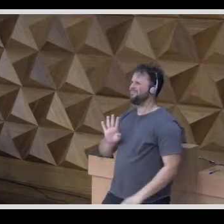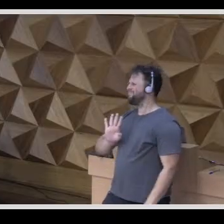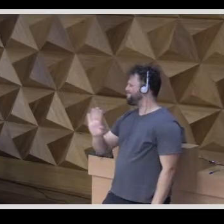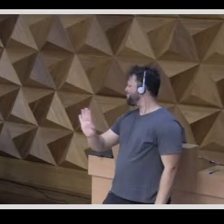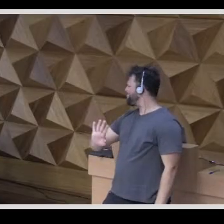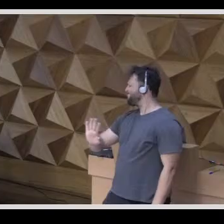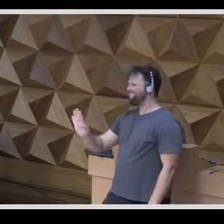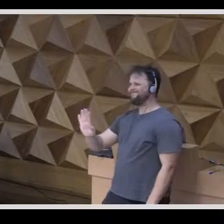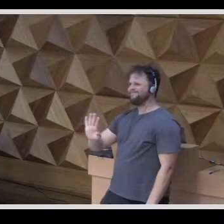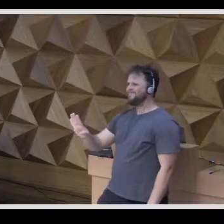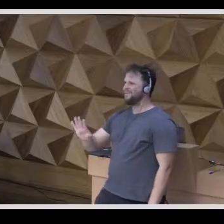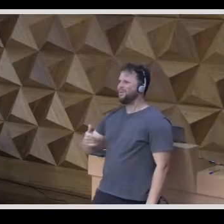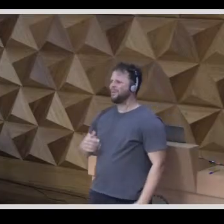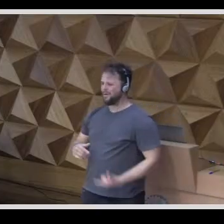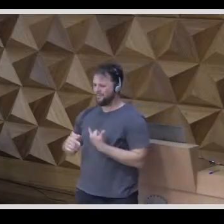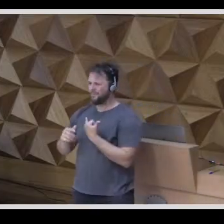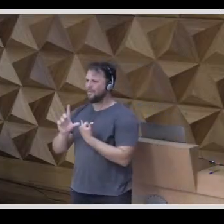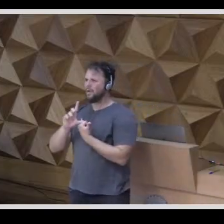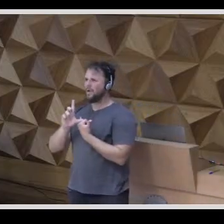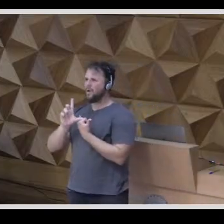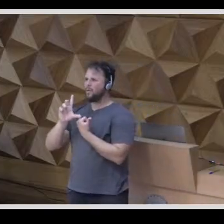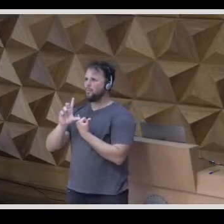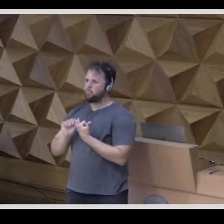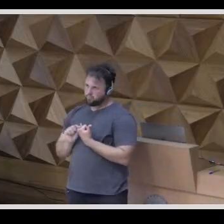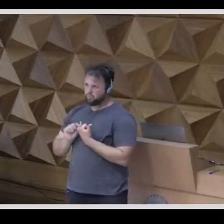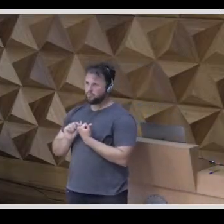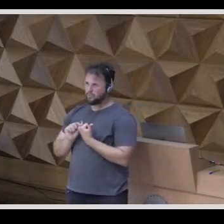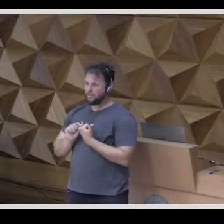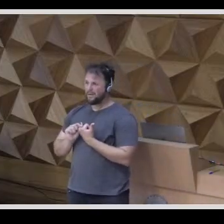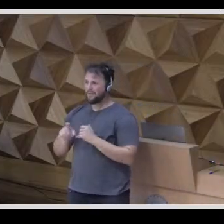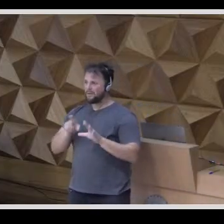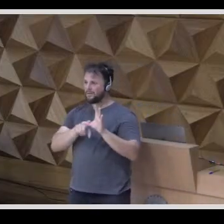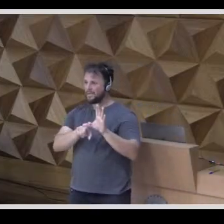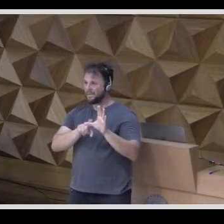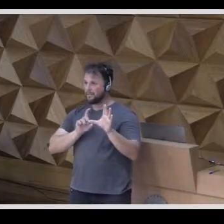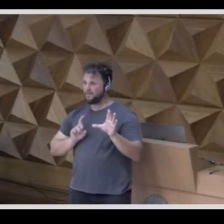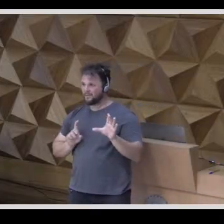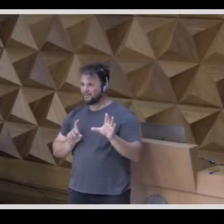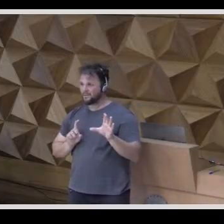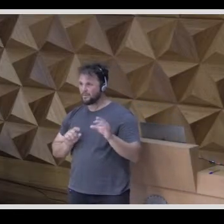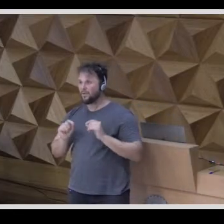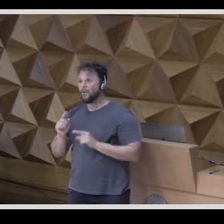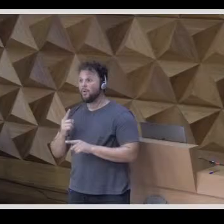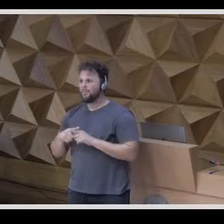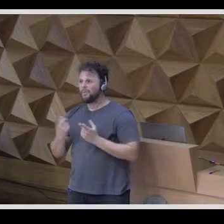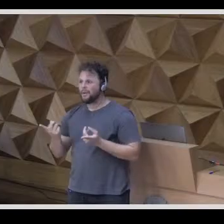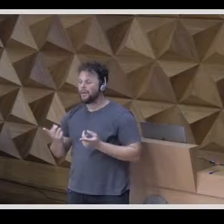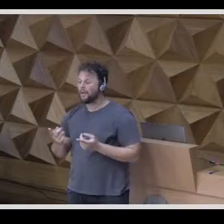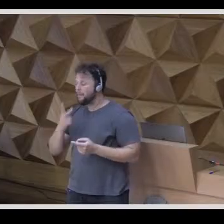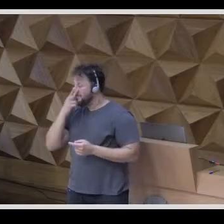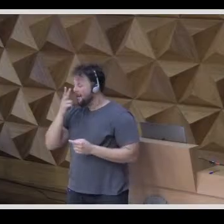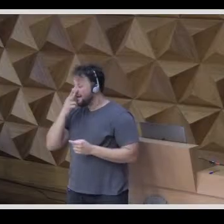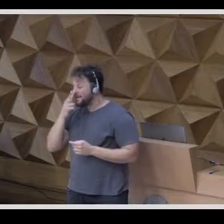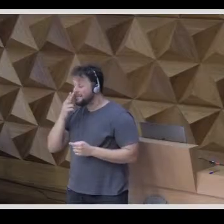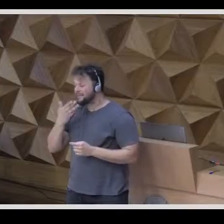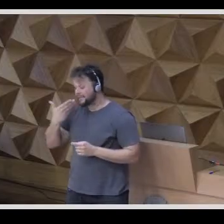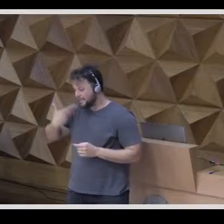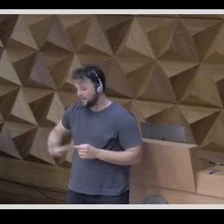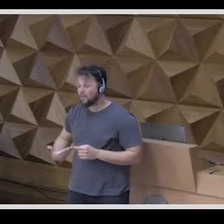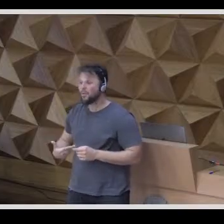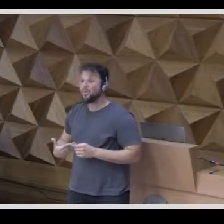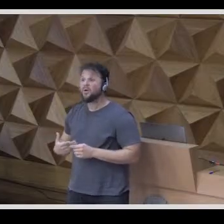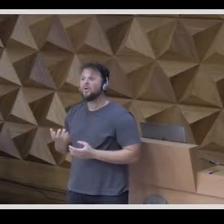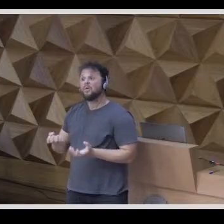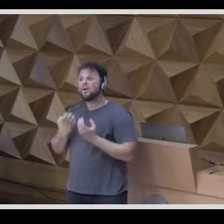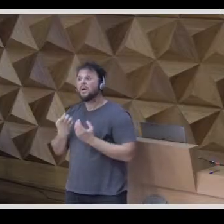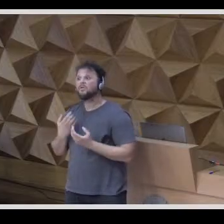be the human-centered way of doing it, saying, well, perhaps I can just pause that for a moment. But in many of these kind of scenarios, we see nobody ever talks